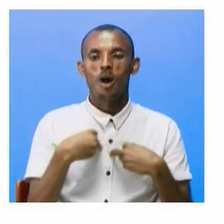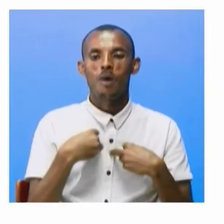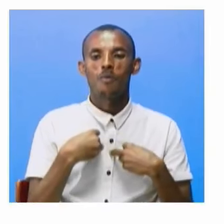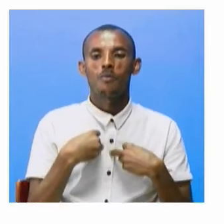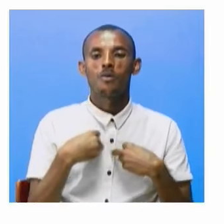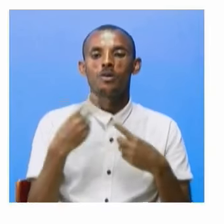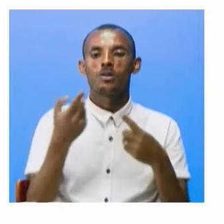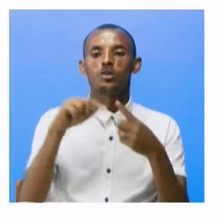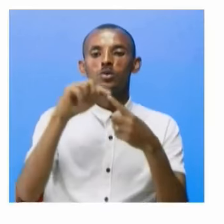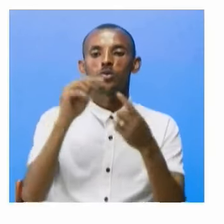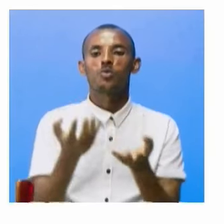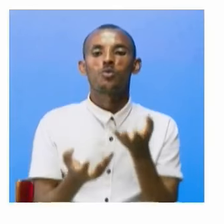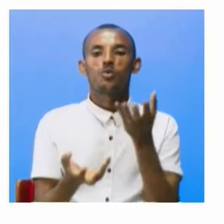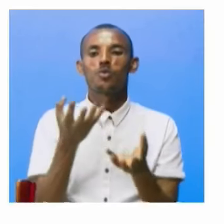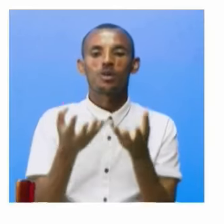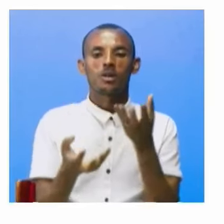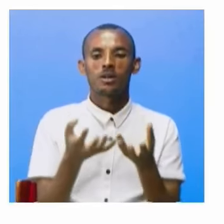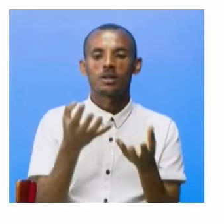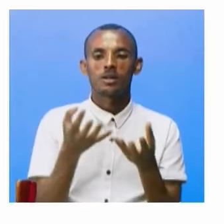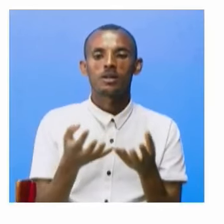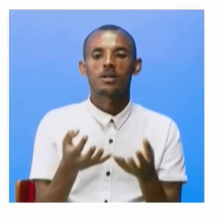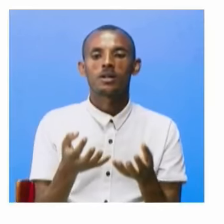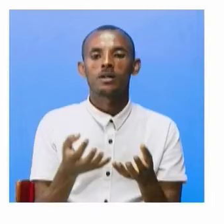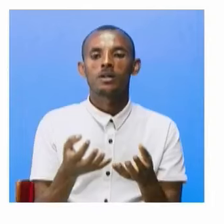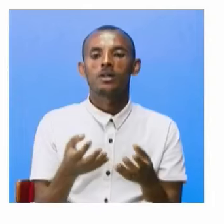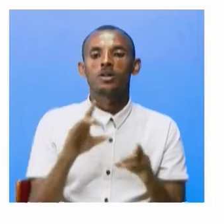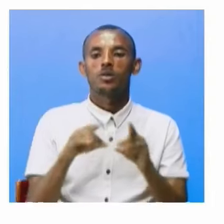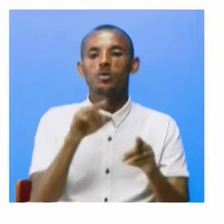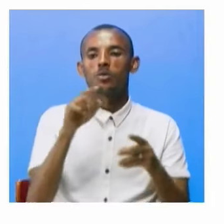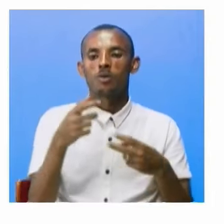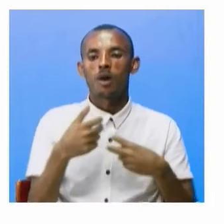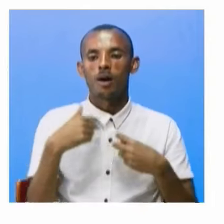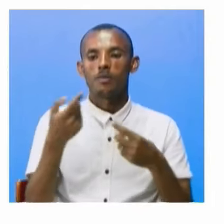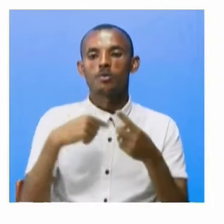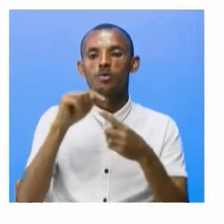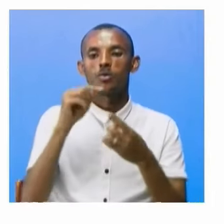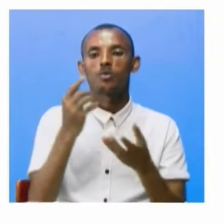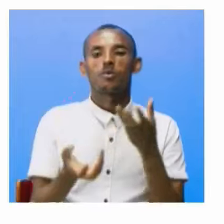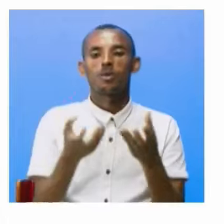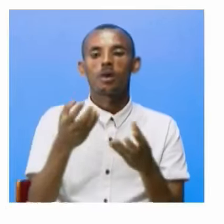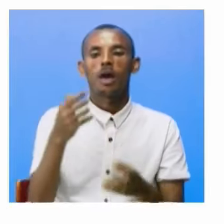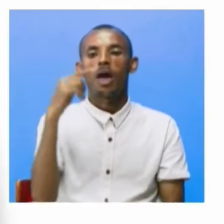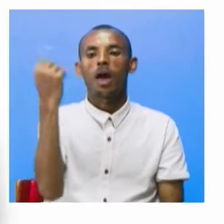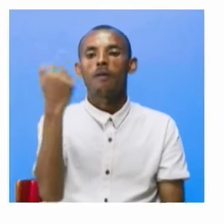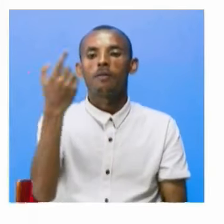to cook? Mary, do you have to cook every day?